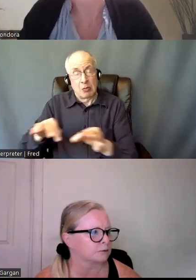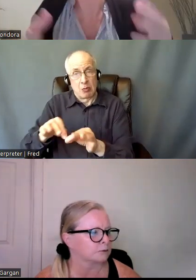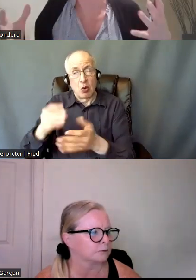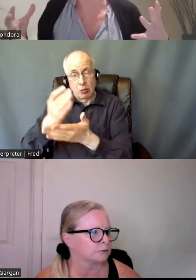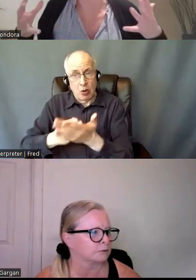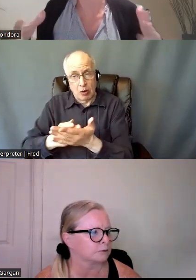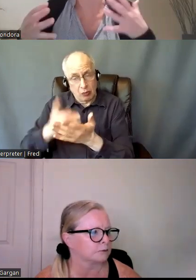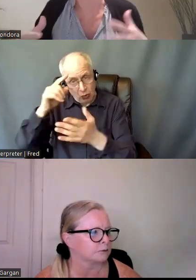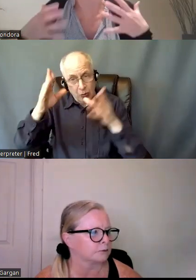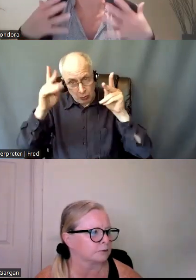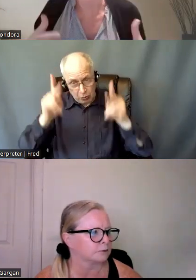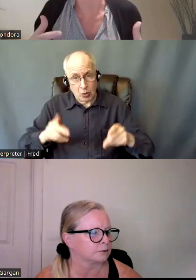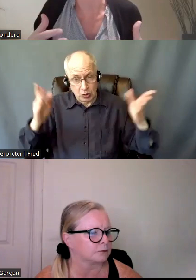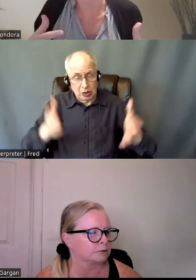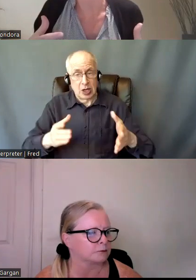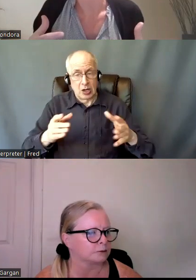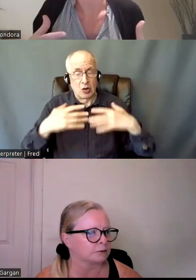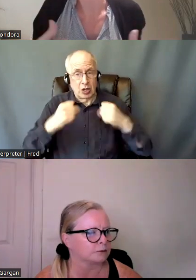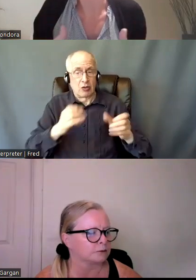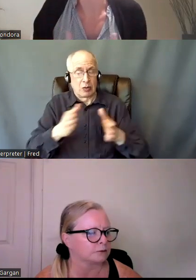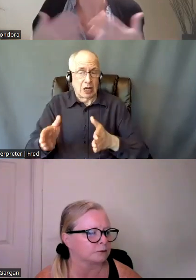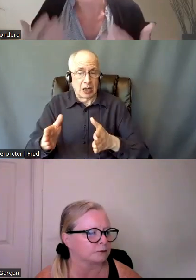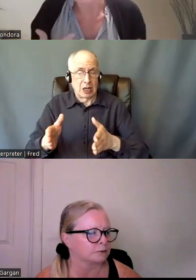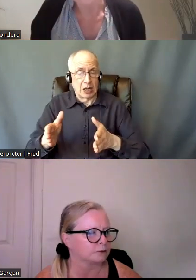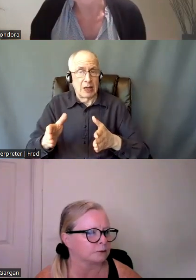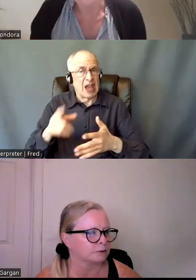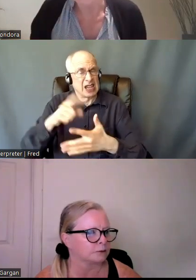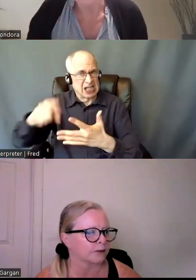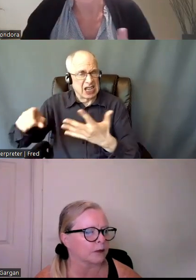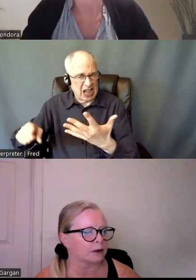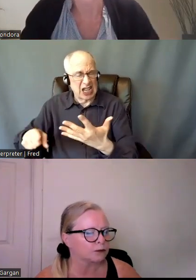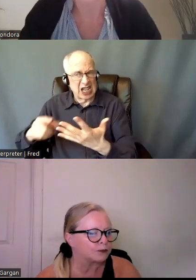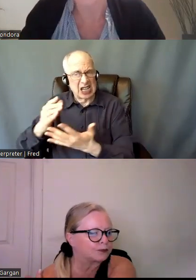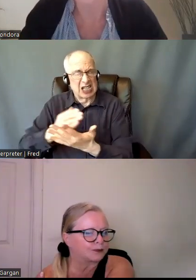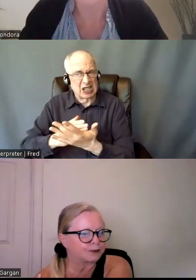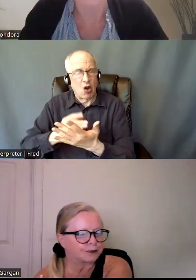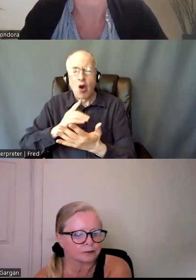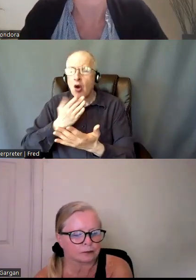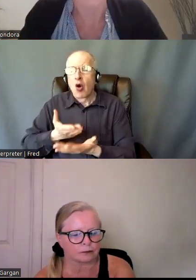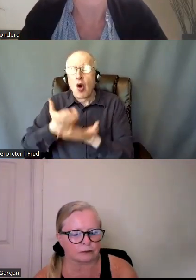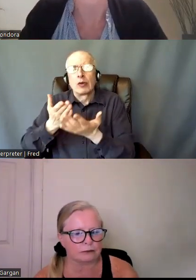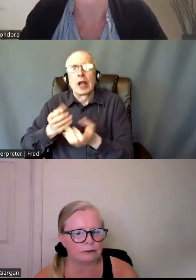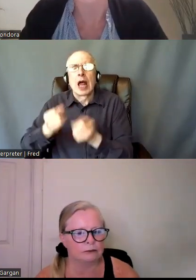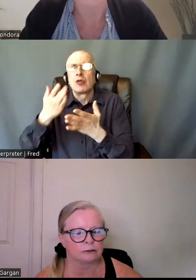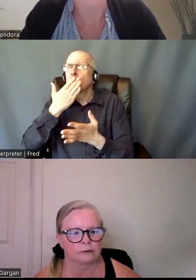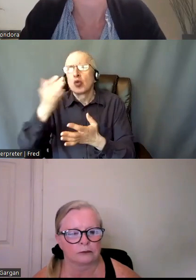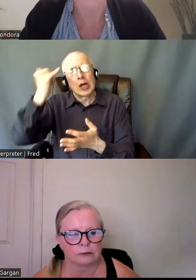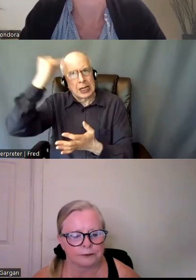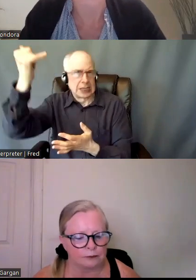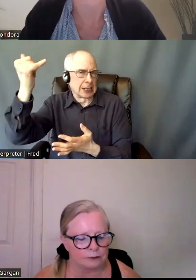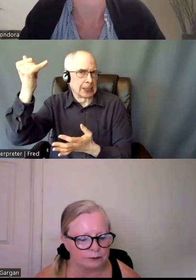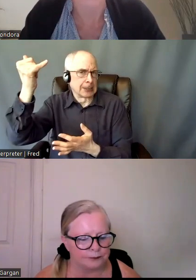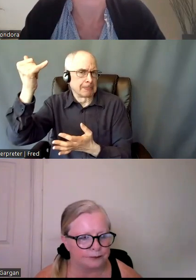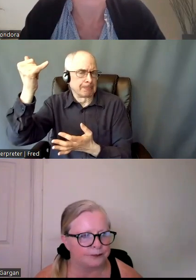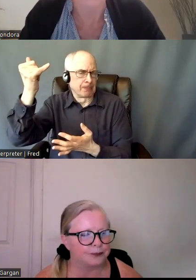person-centered recovery planning, and that engagement checklist offers a lot of really nice strategies and food for thought for clinicians. So just want to encourage you to check